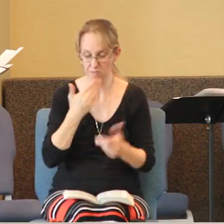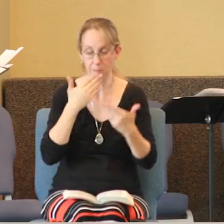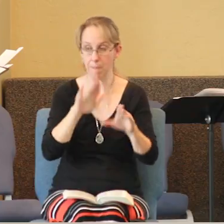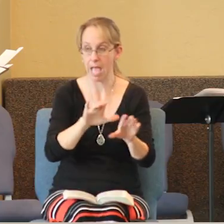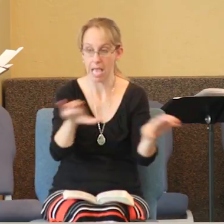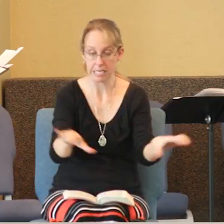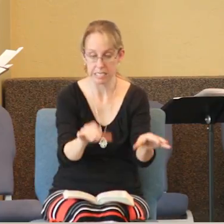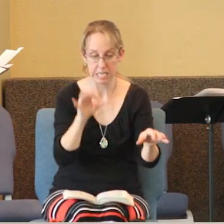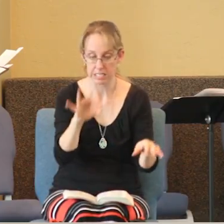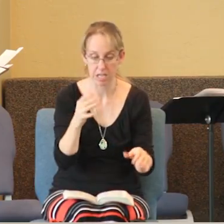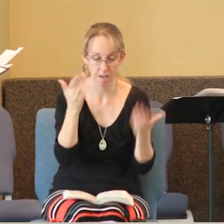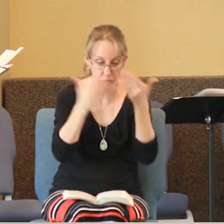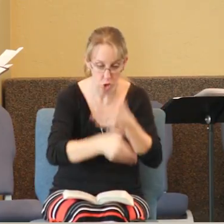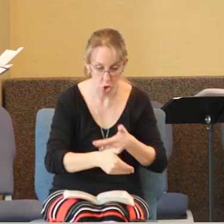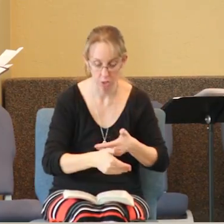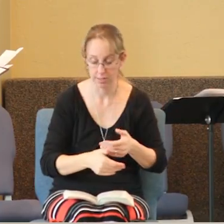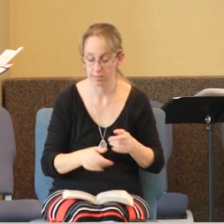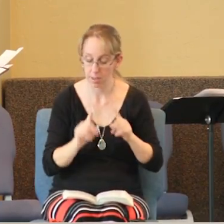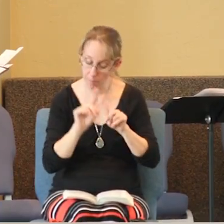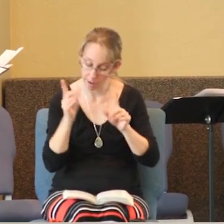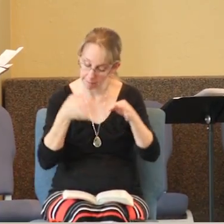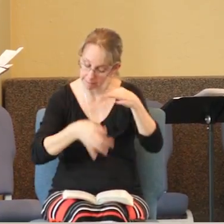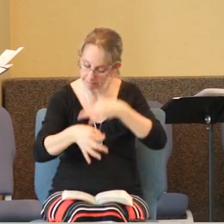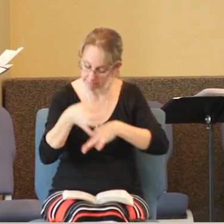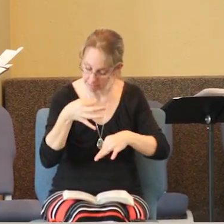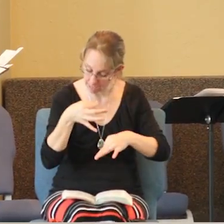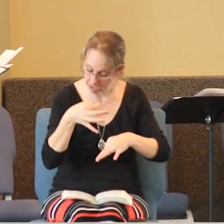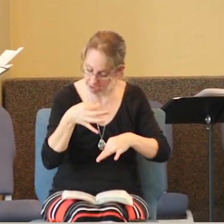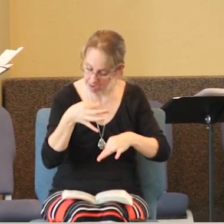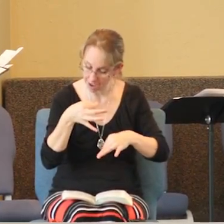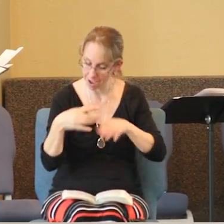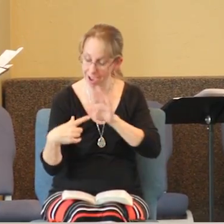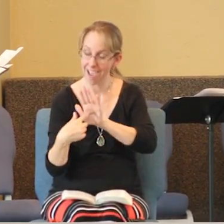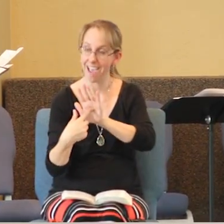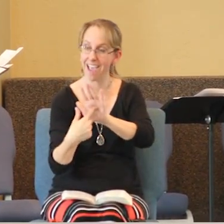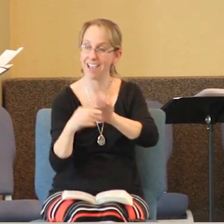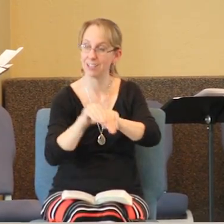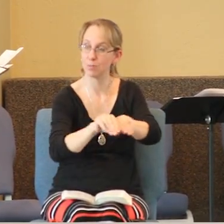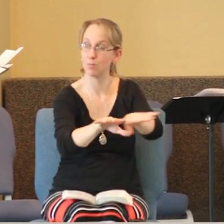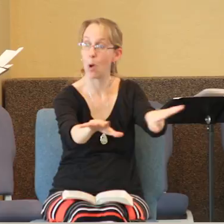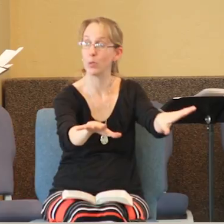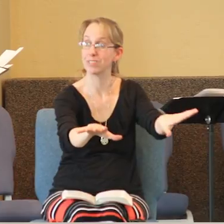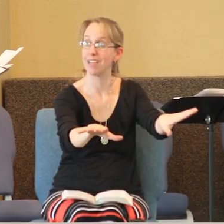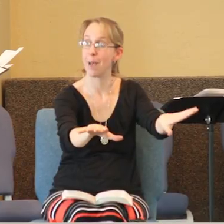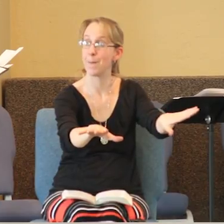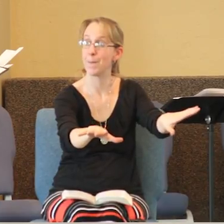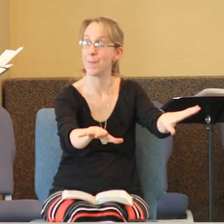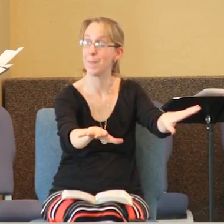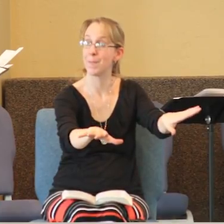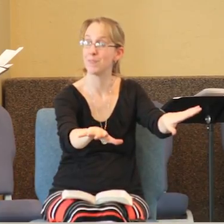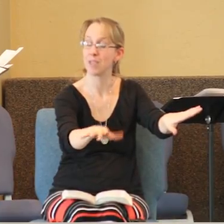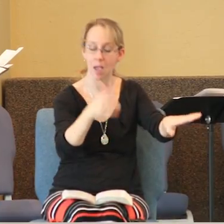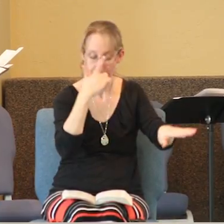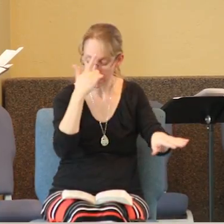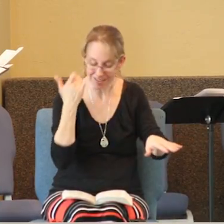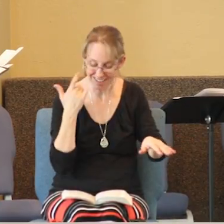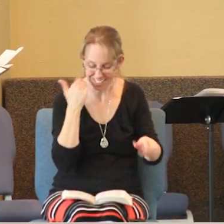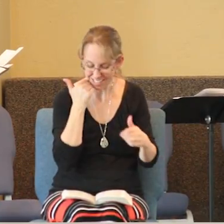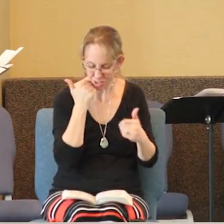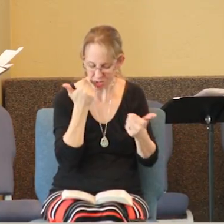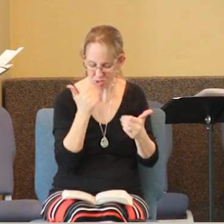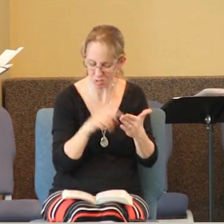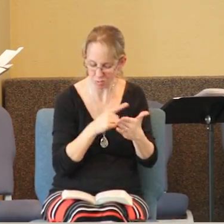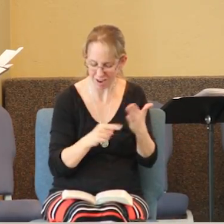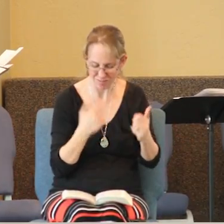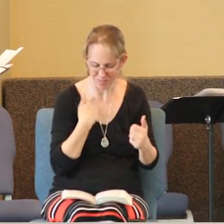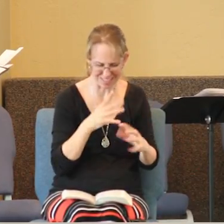darkness, but instead expose them. For it is disgraceful to even speak